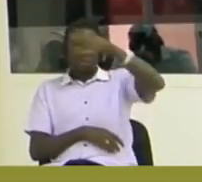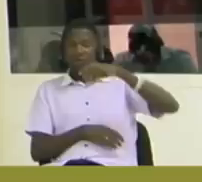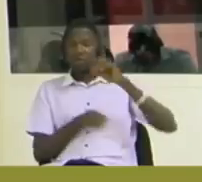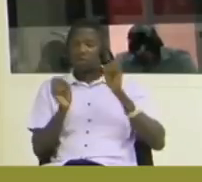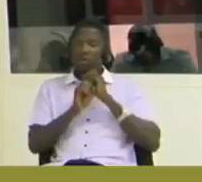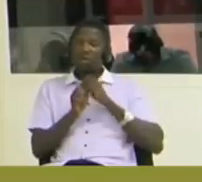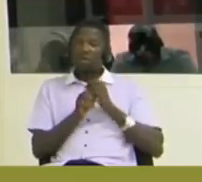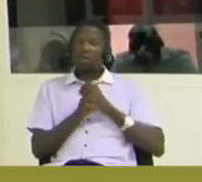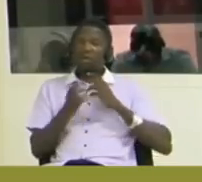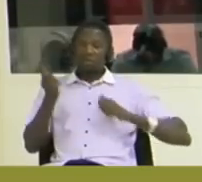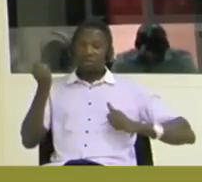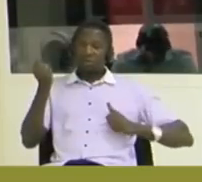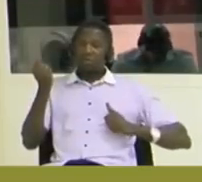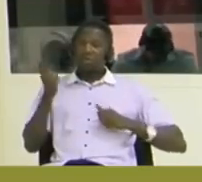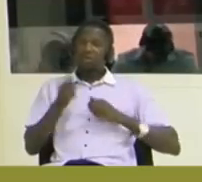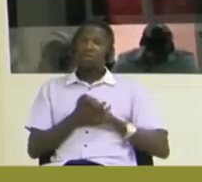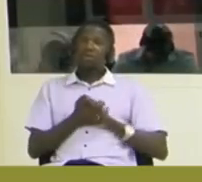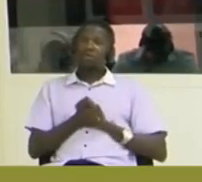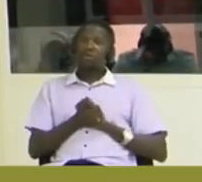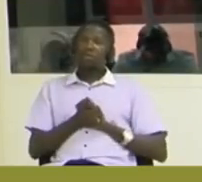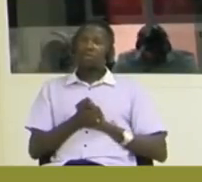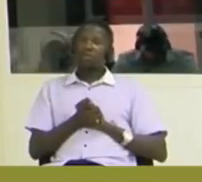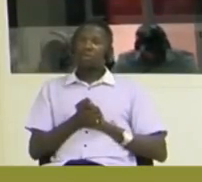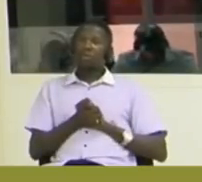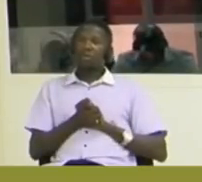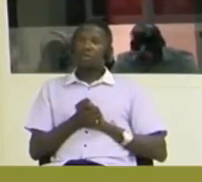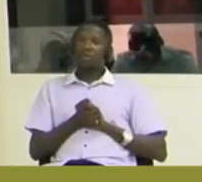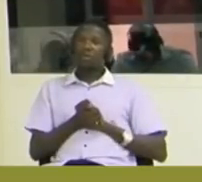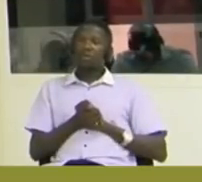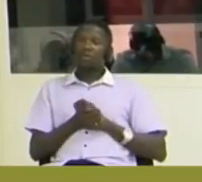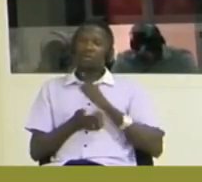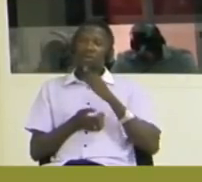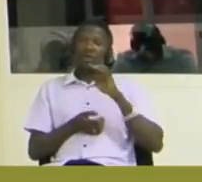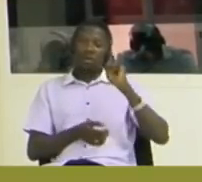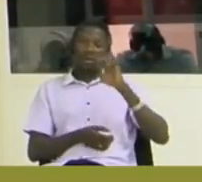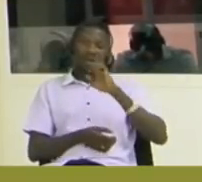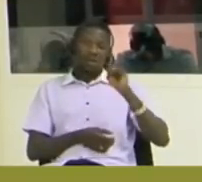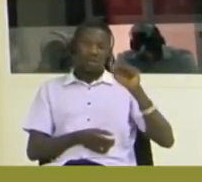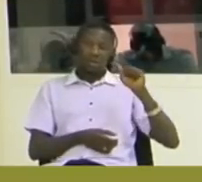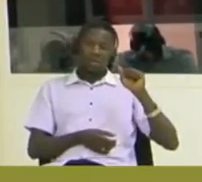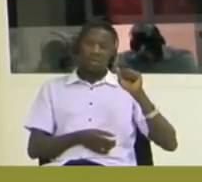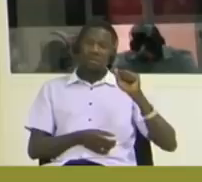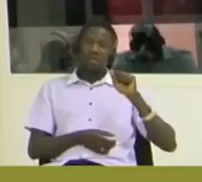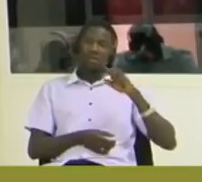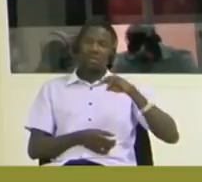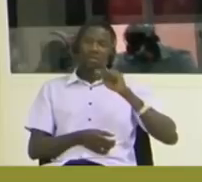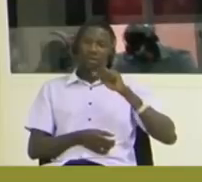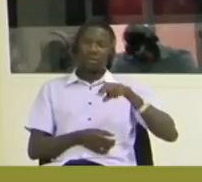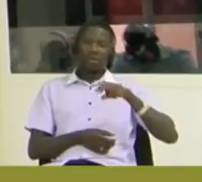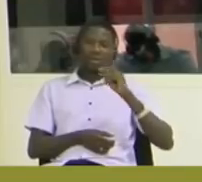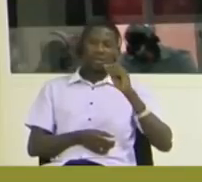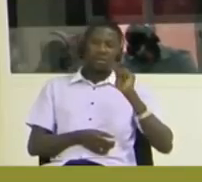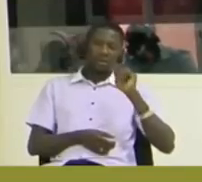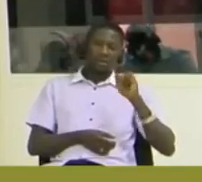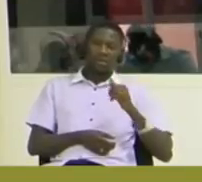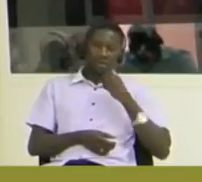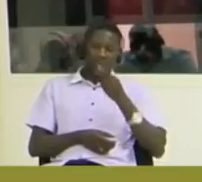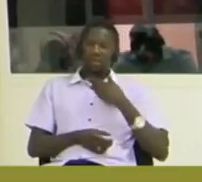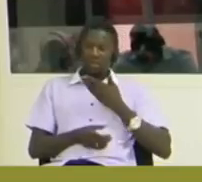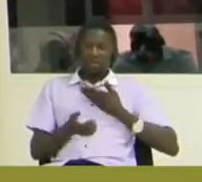But Esa Mendi said that they carried their weapons. Clearly, these were two different groups. So don't pick one over the